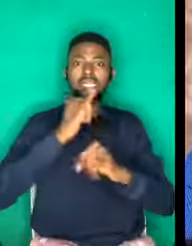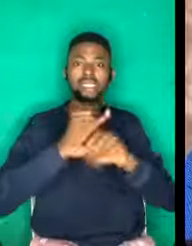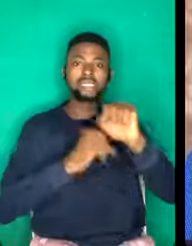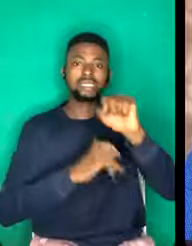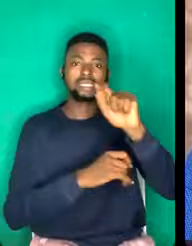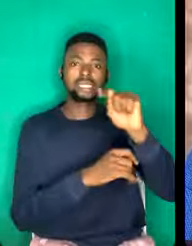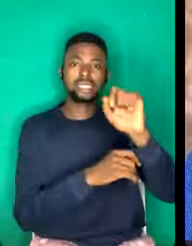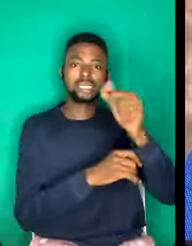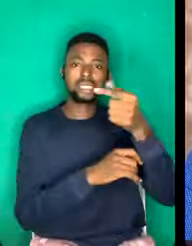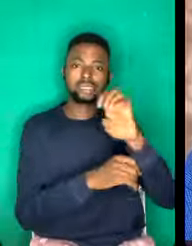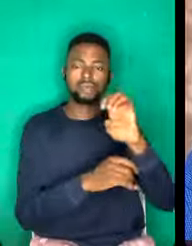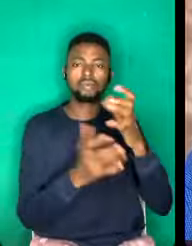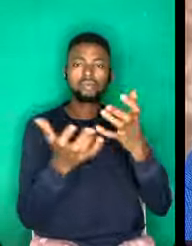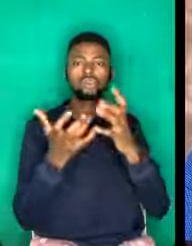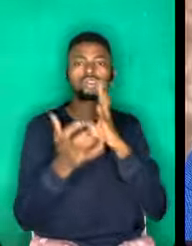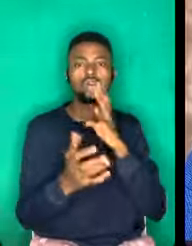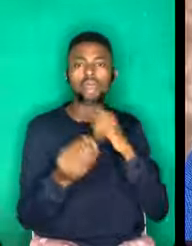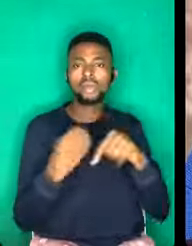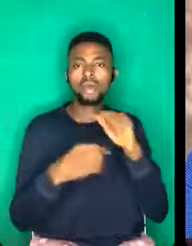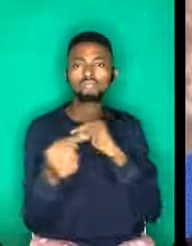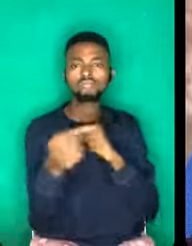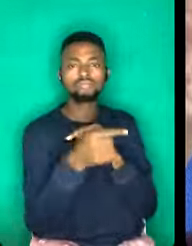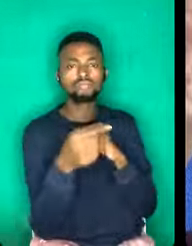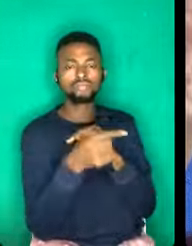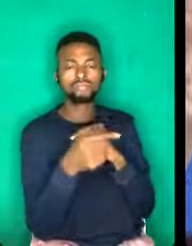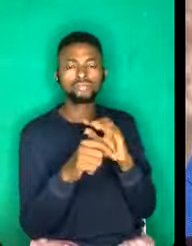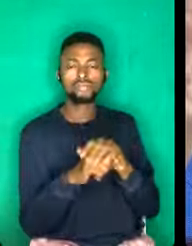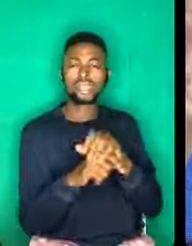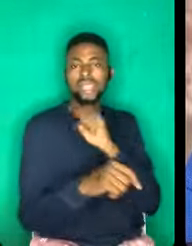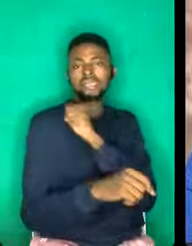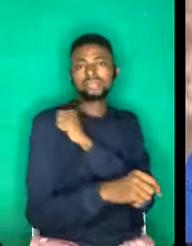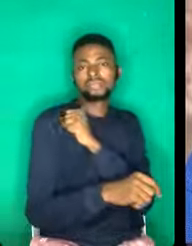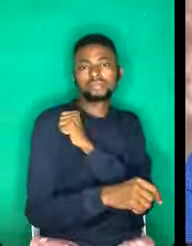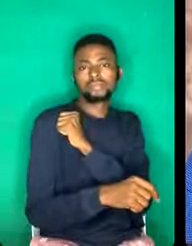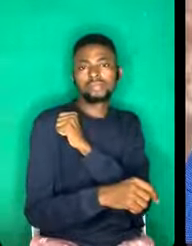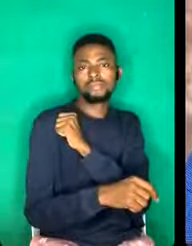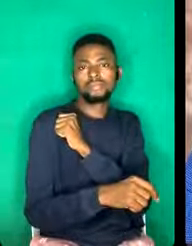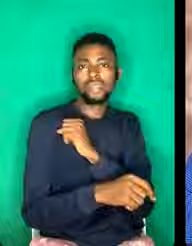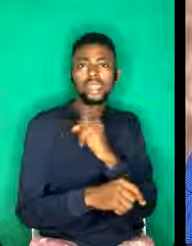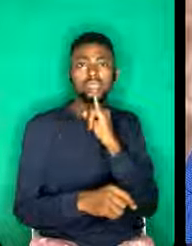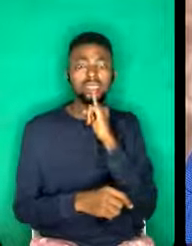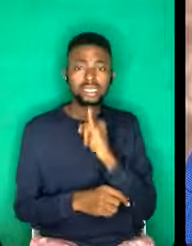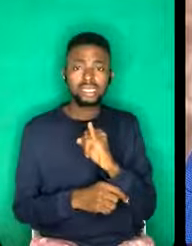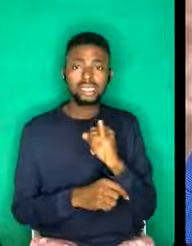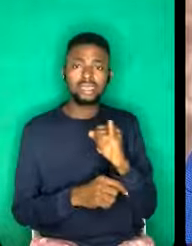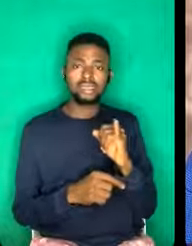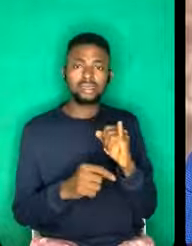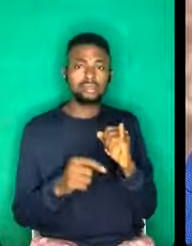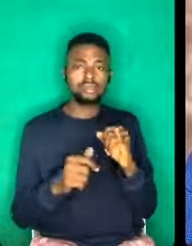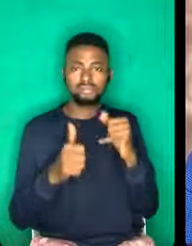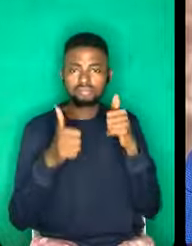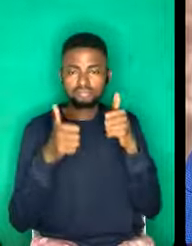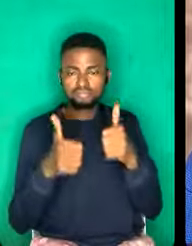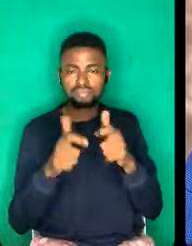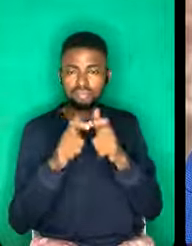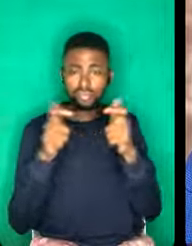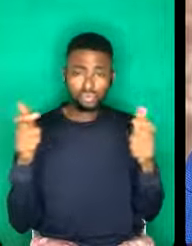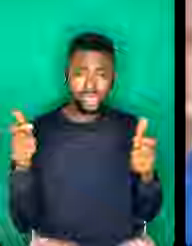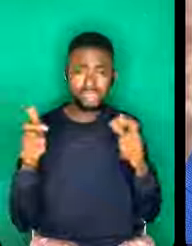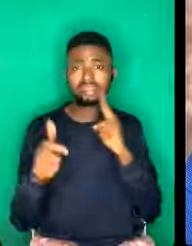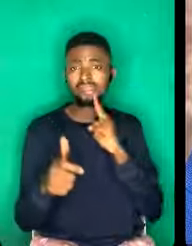brief about him. Samuel James Femi is a dynamic deaf